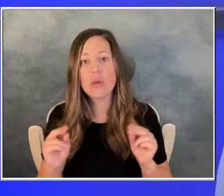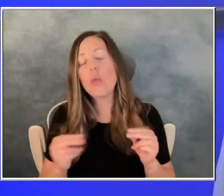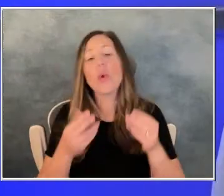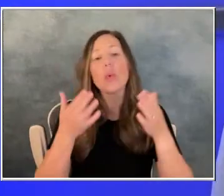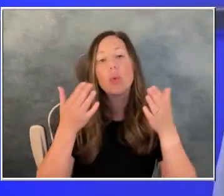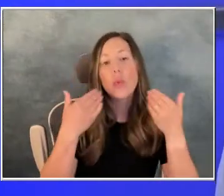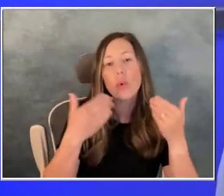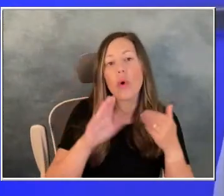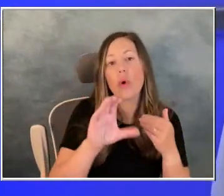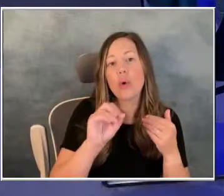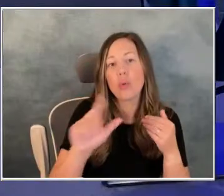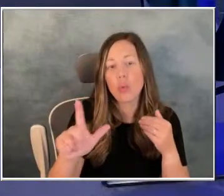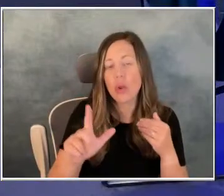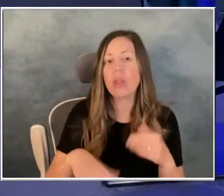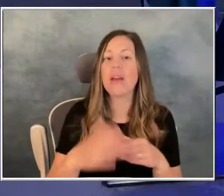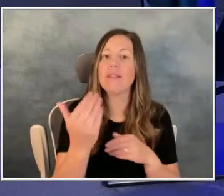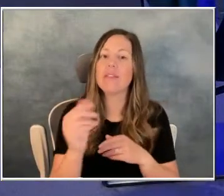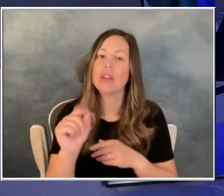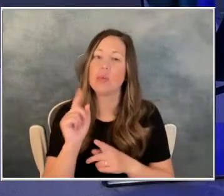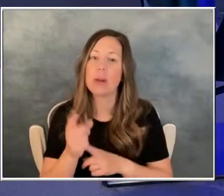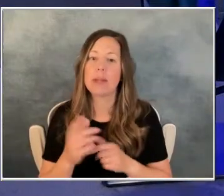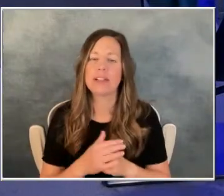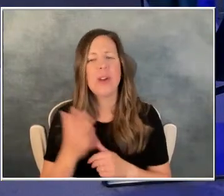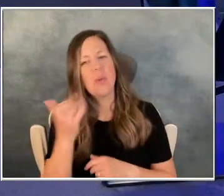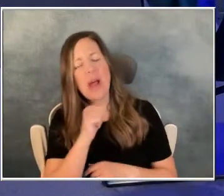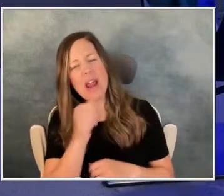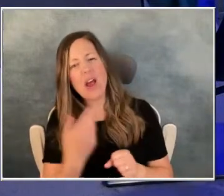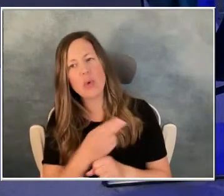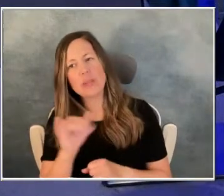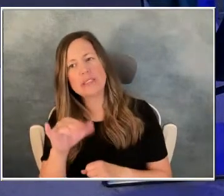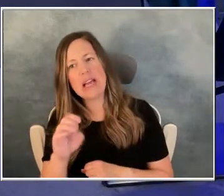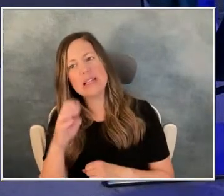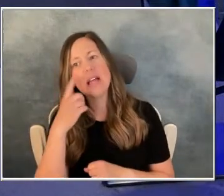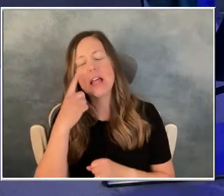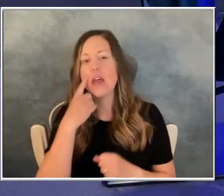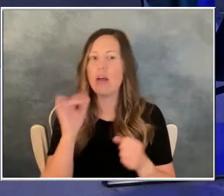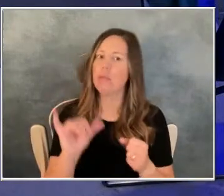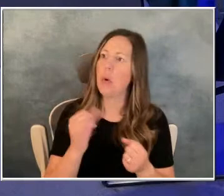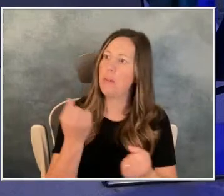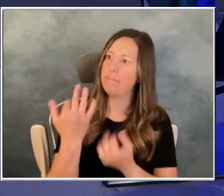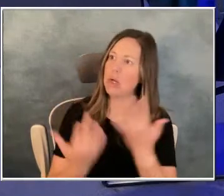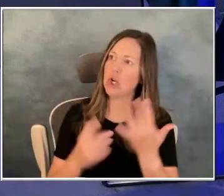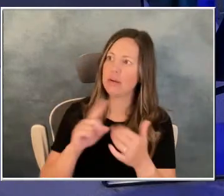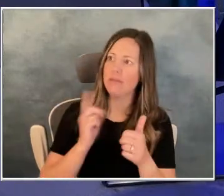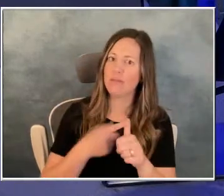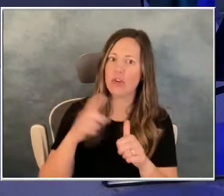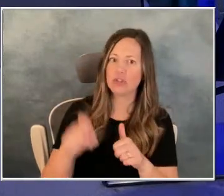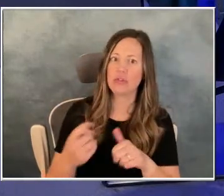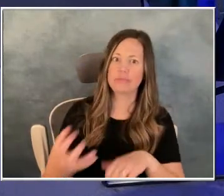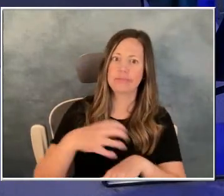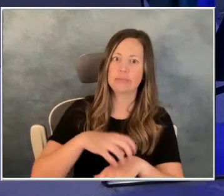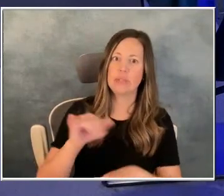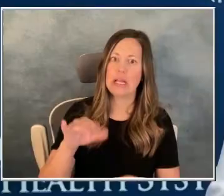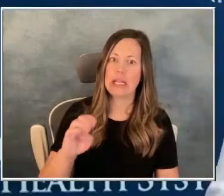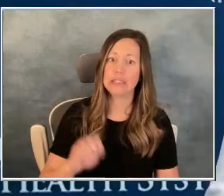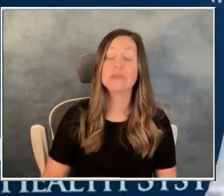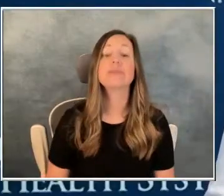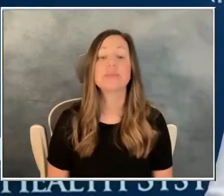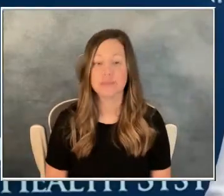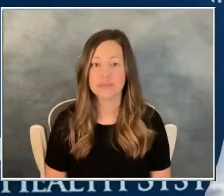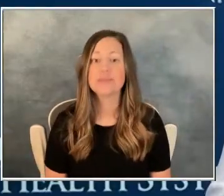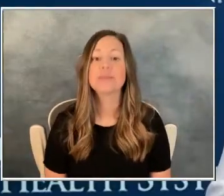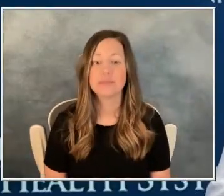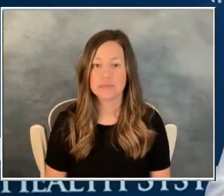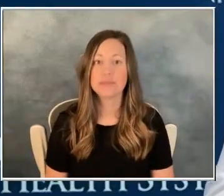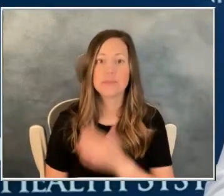15 to 20 minutes. Dr. Beaver, why not ice? I thought when you're burned, the first thing you do is put ice. Yeah, ideally we want cool water. We